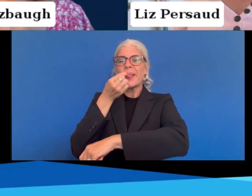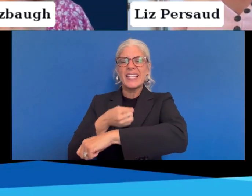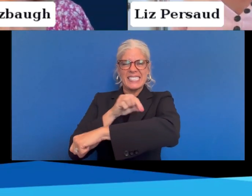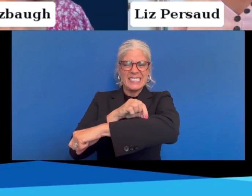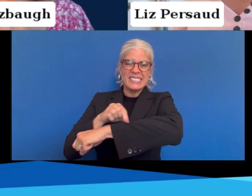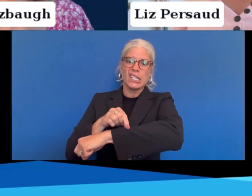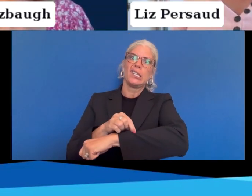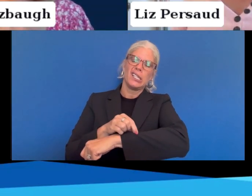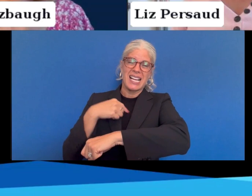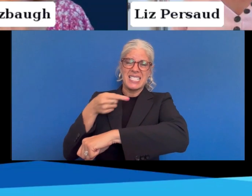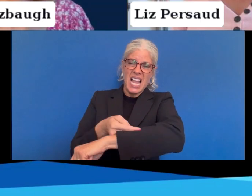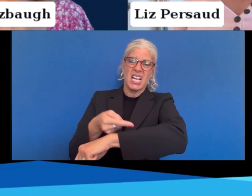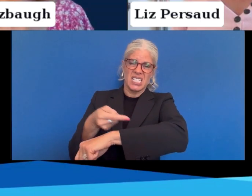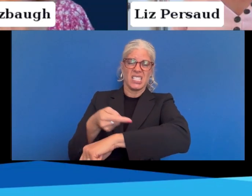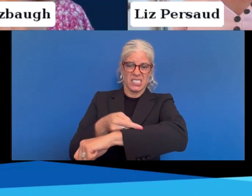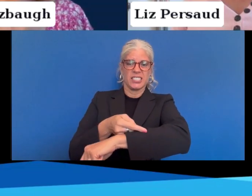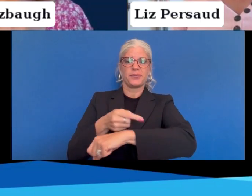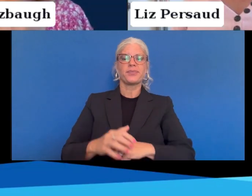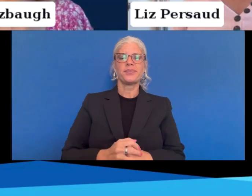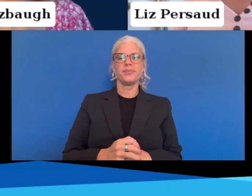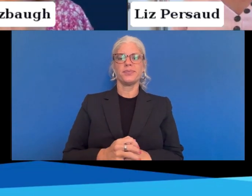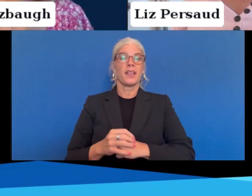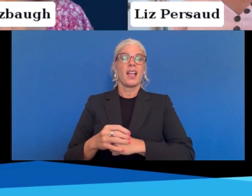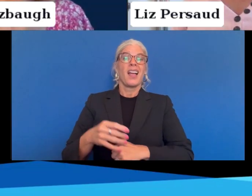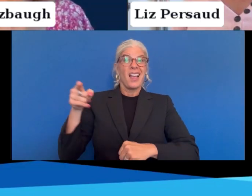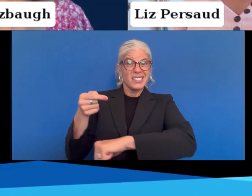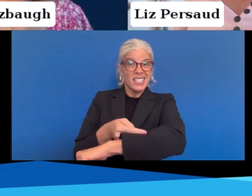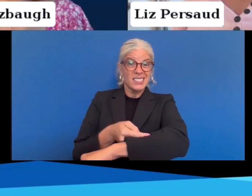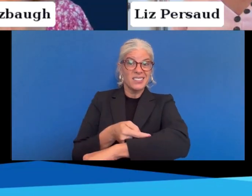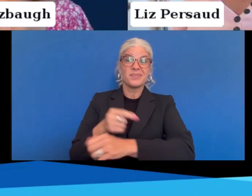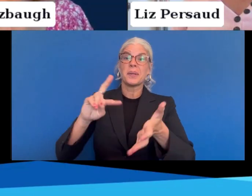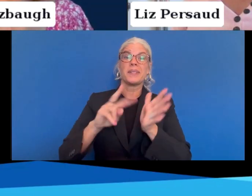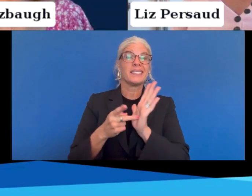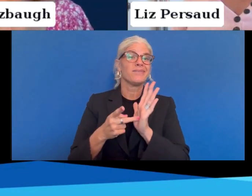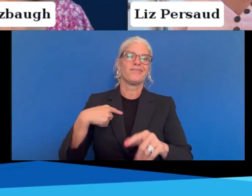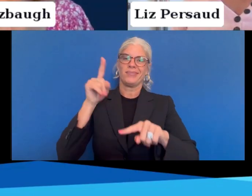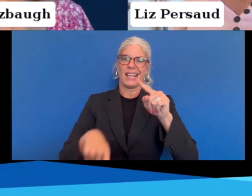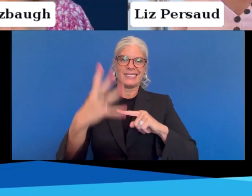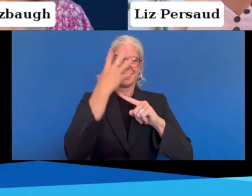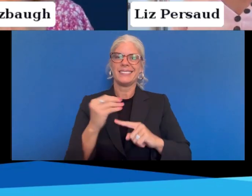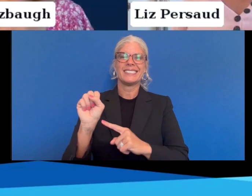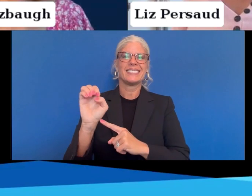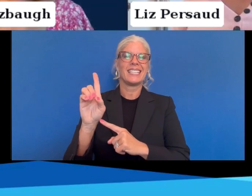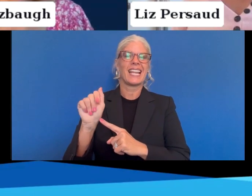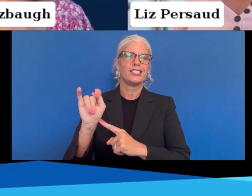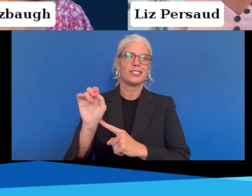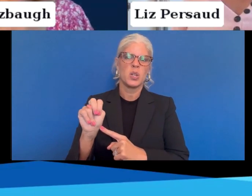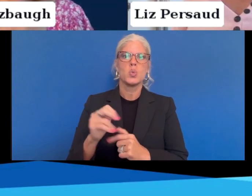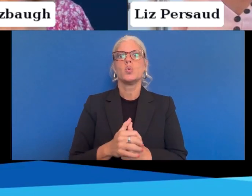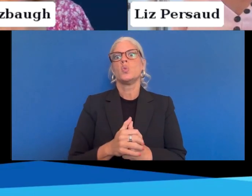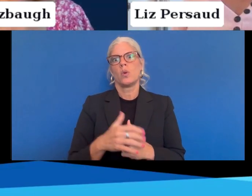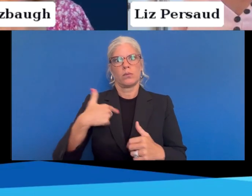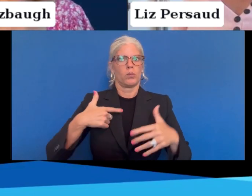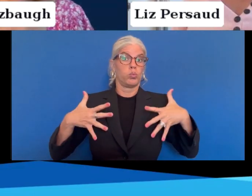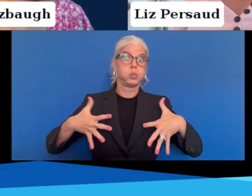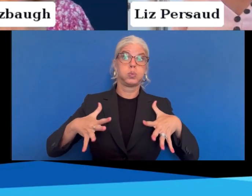dehydrated and they can't get to our veins. So I had to go through my first scope without any sedation. And it was probably